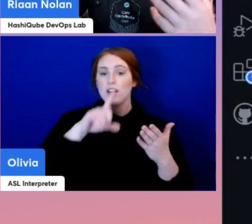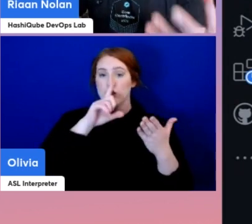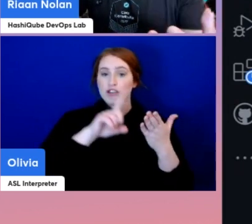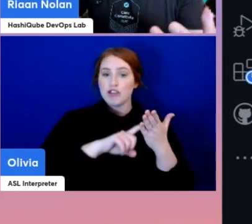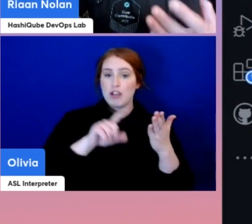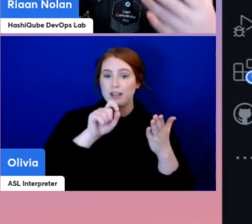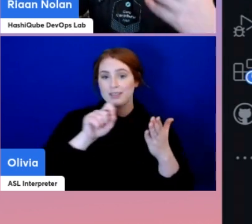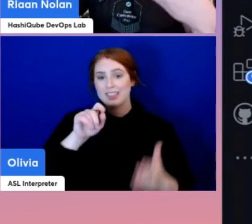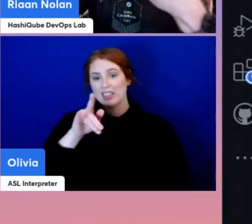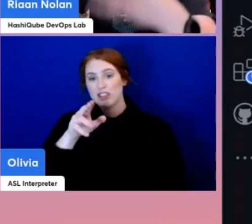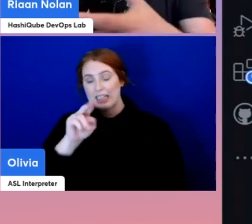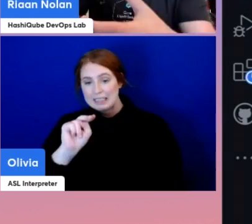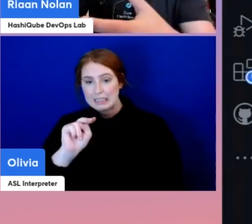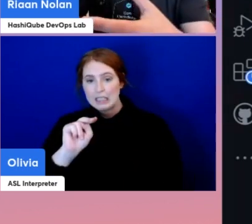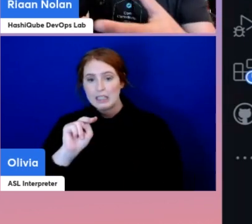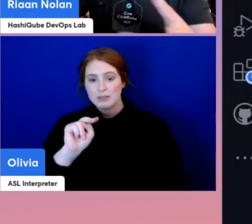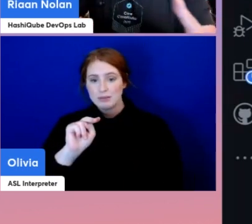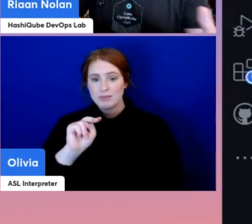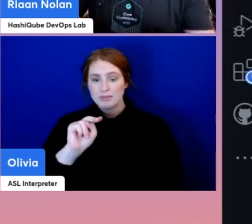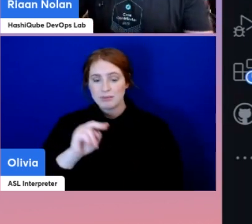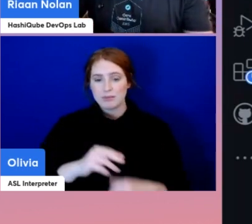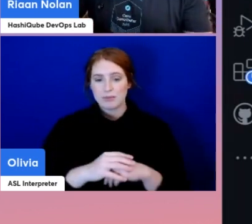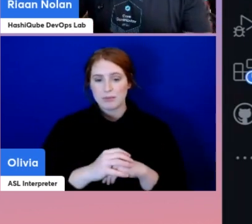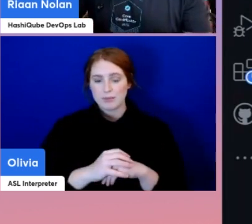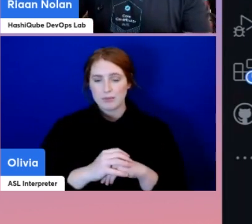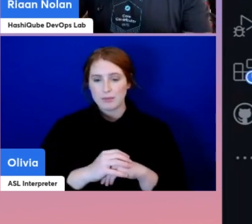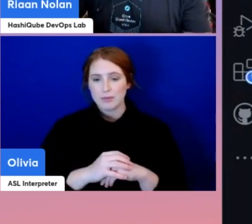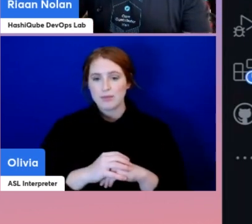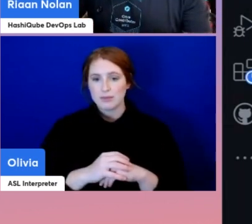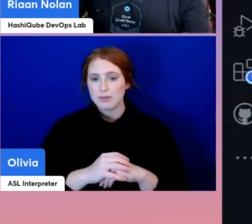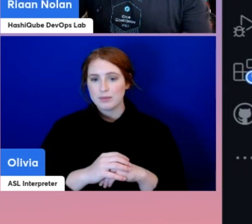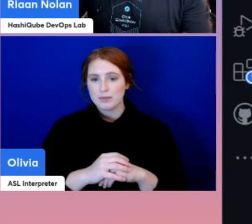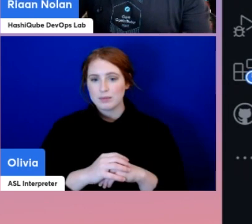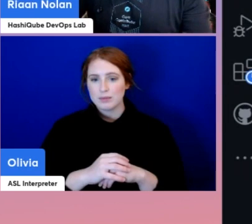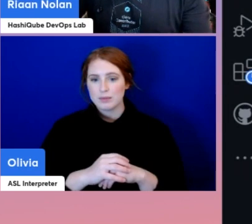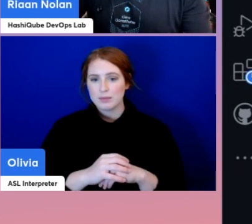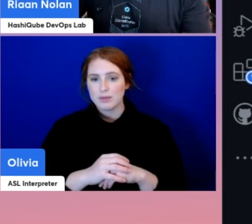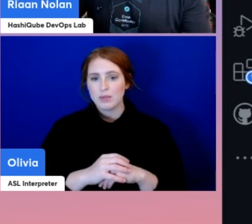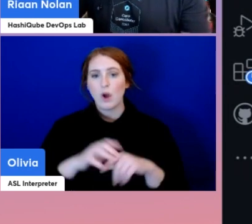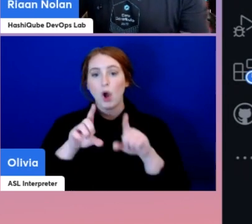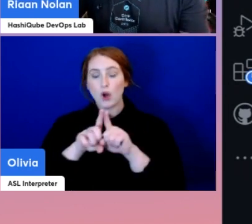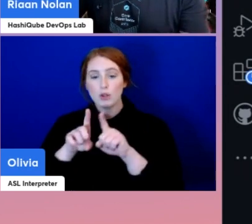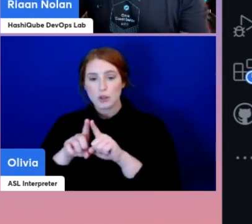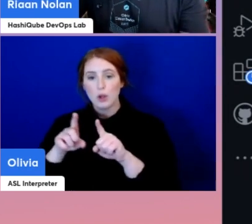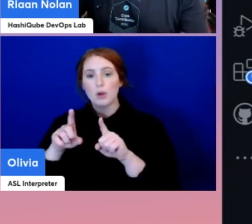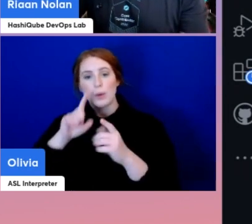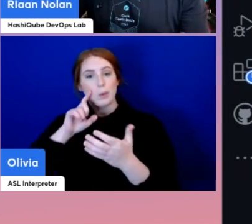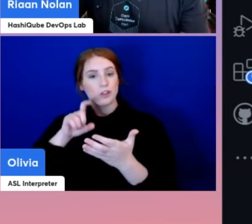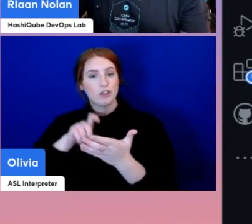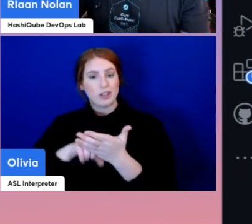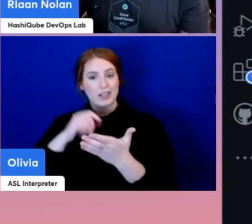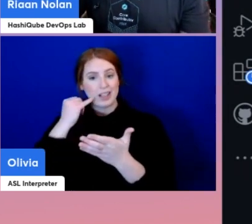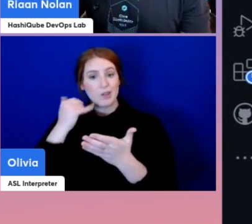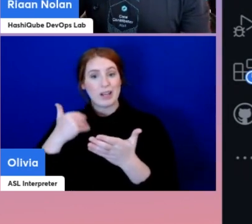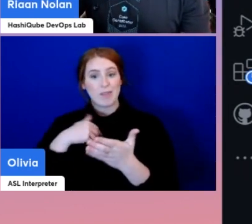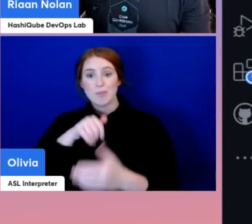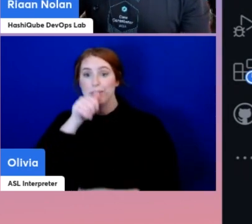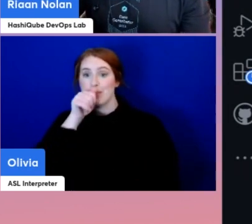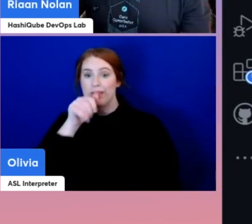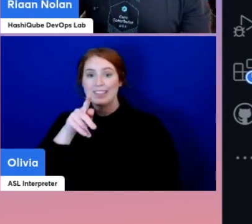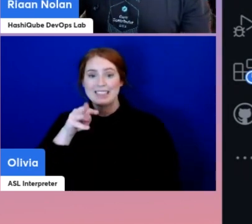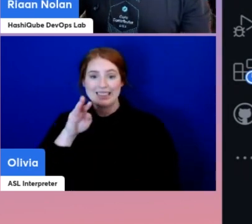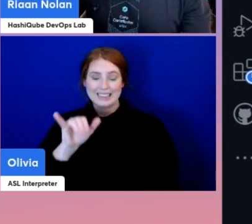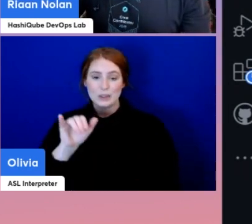AWS credentials in our code. And it will check whether we have private keys in our code. And